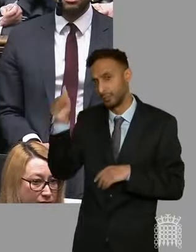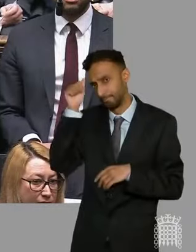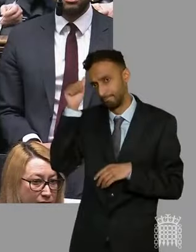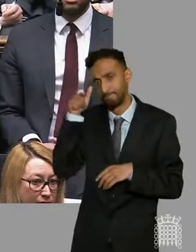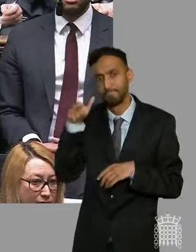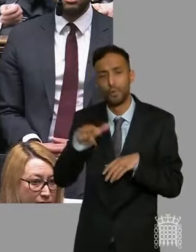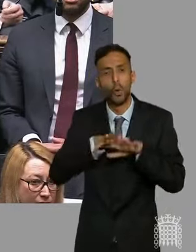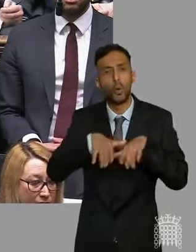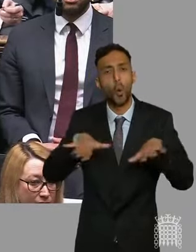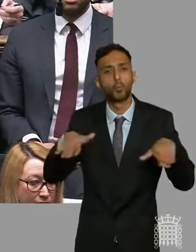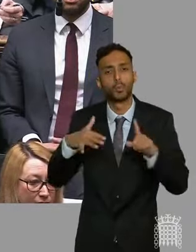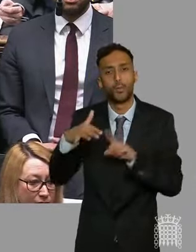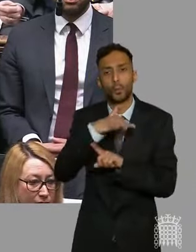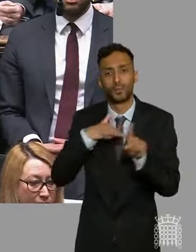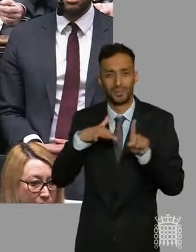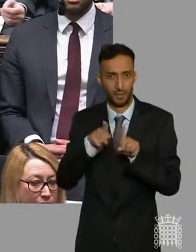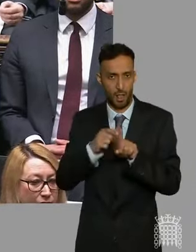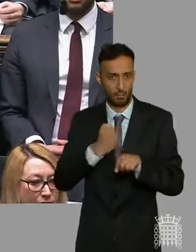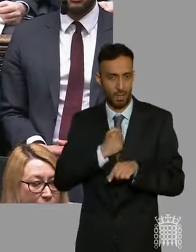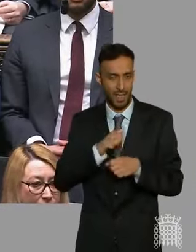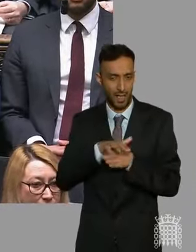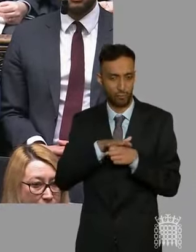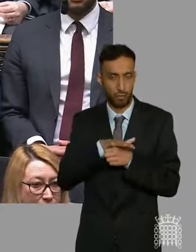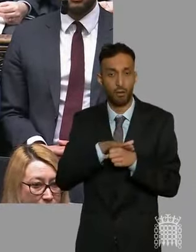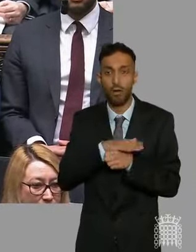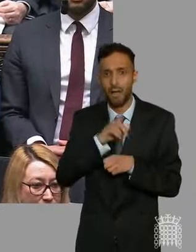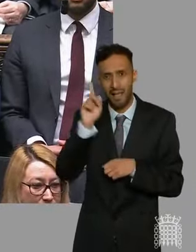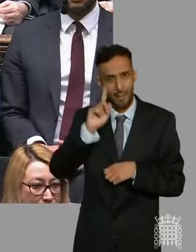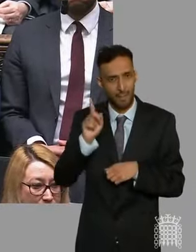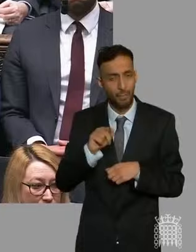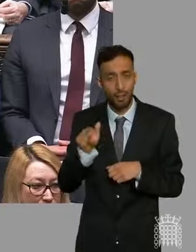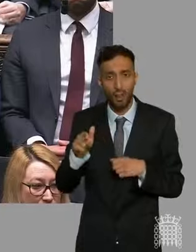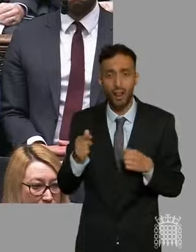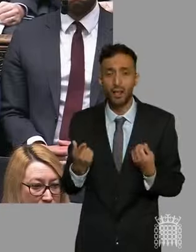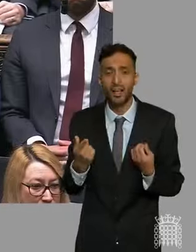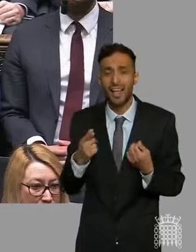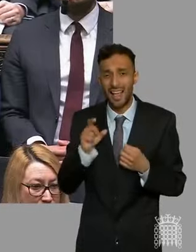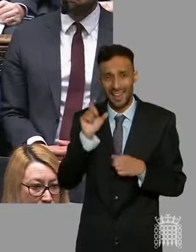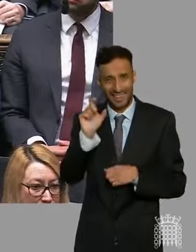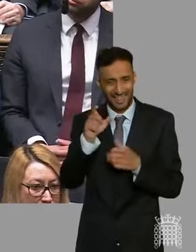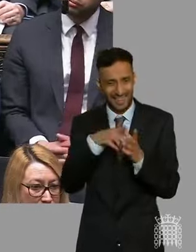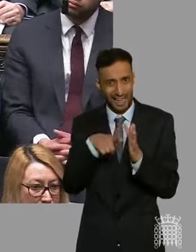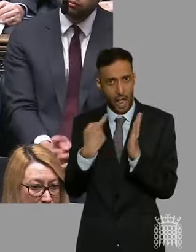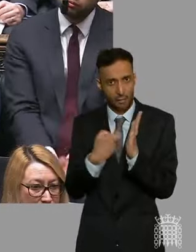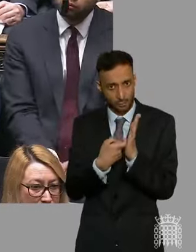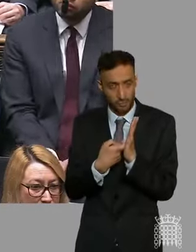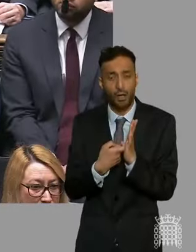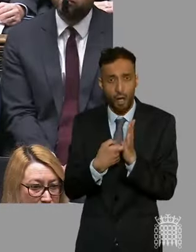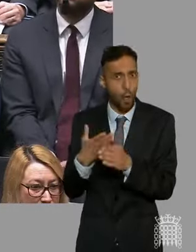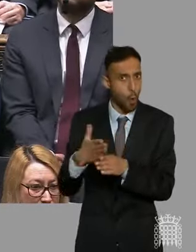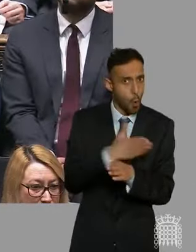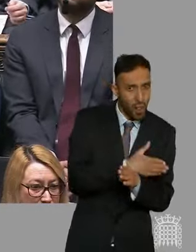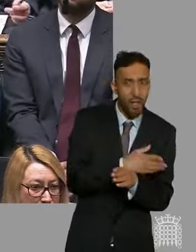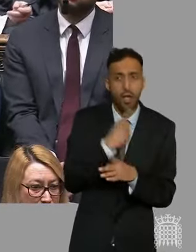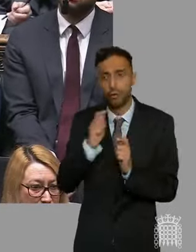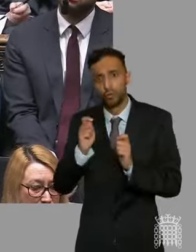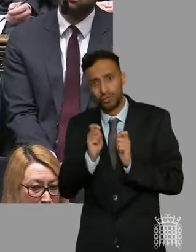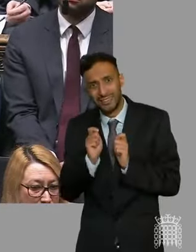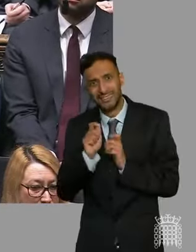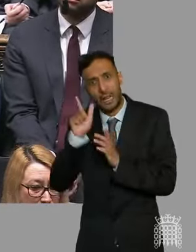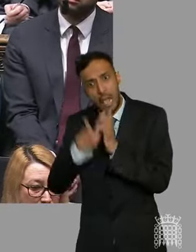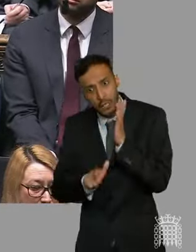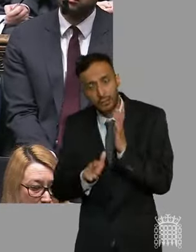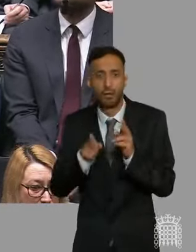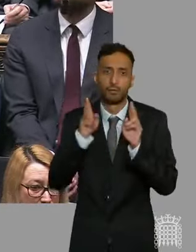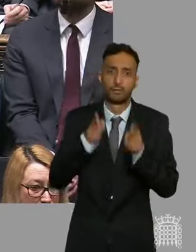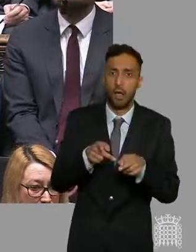earlier, get treated and diagnosed later, and die younger. Can he give the House an update on the plans for the Government to